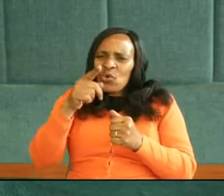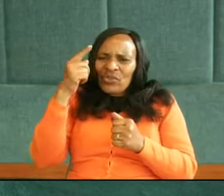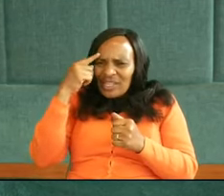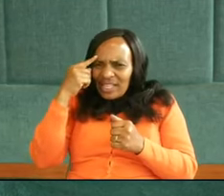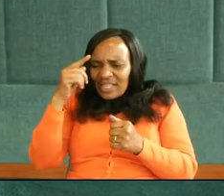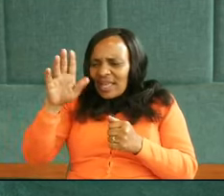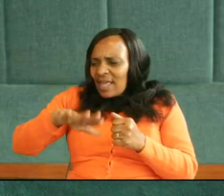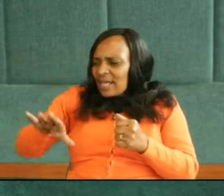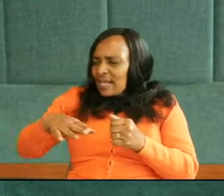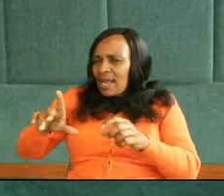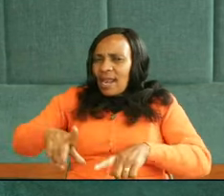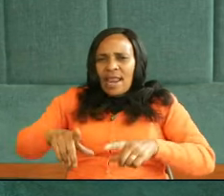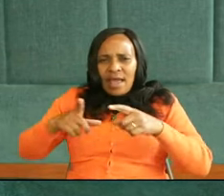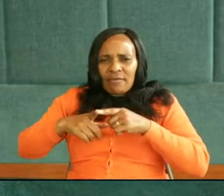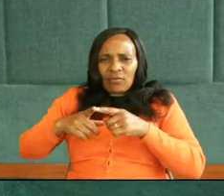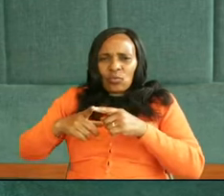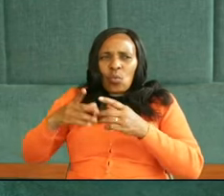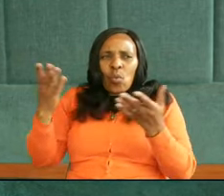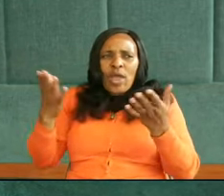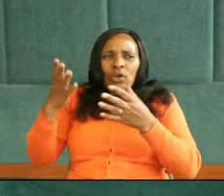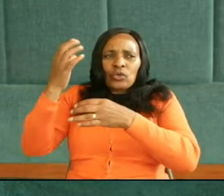it's hard for you to trust God's promises?